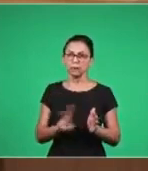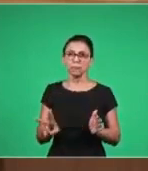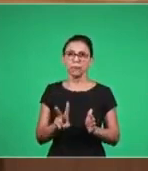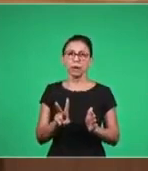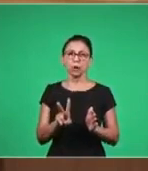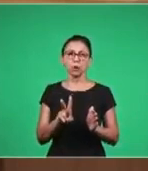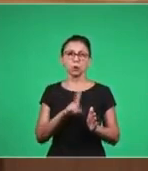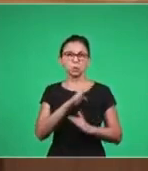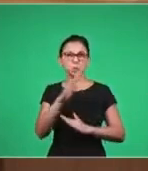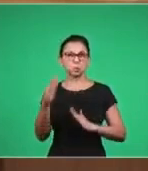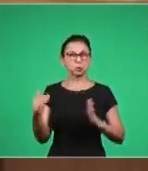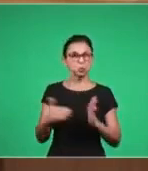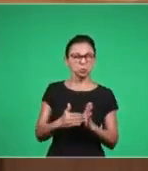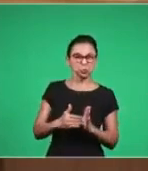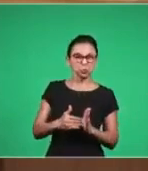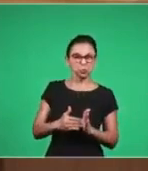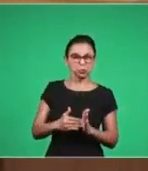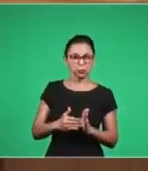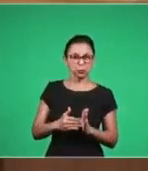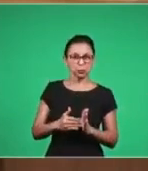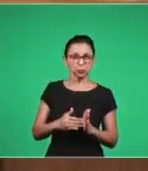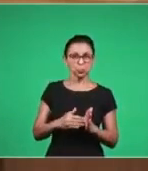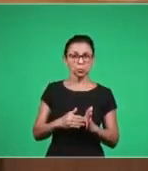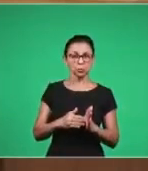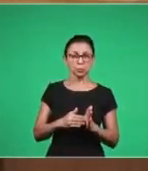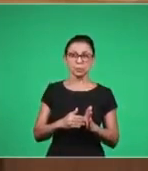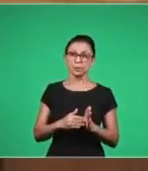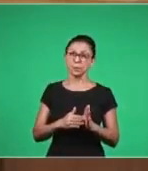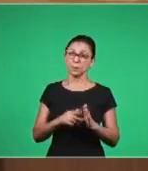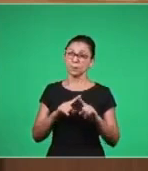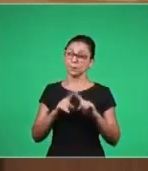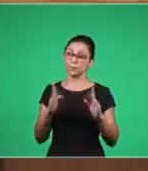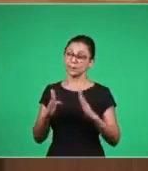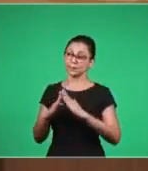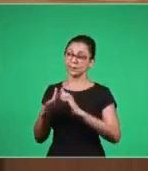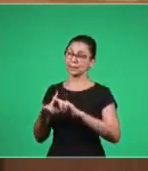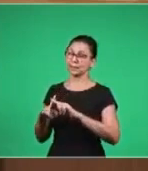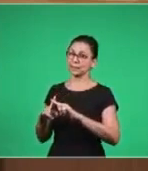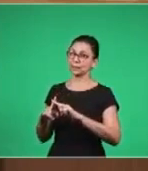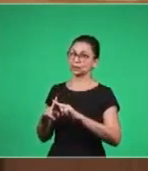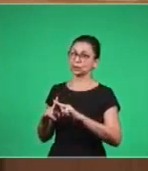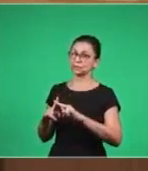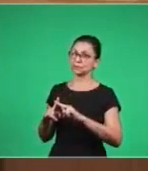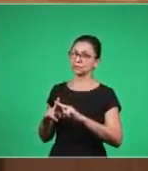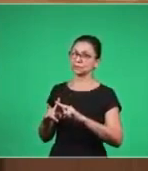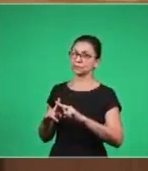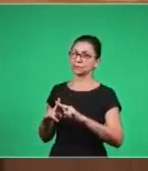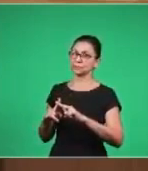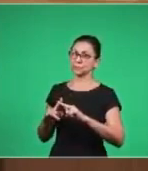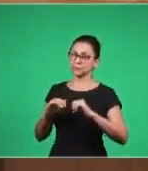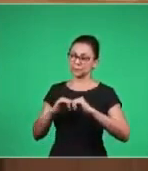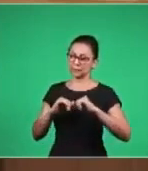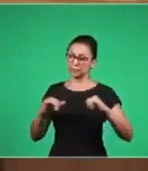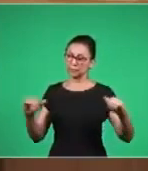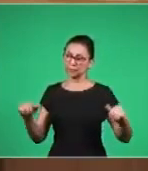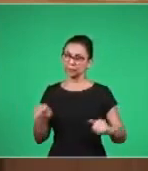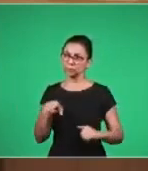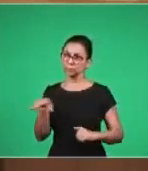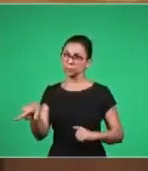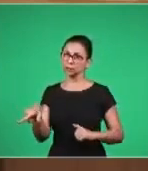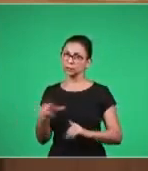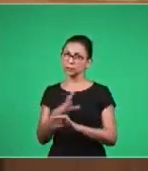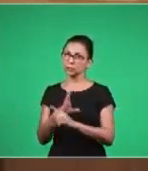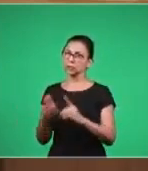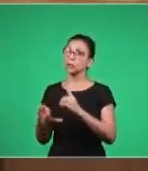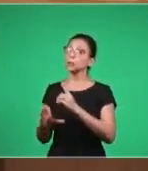Everything is allowed. They can do whatever they want. But we reserve this time that we are